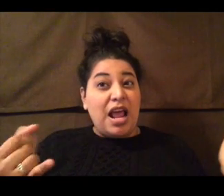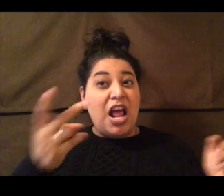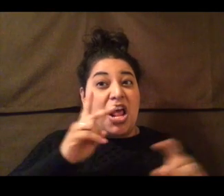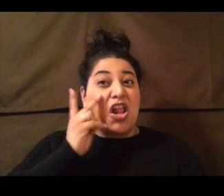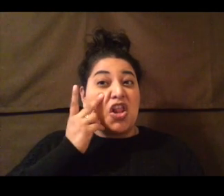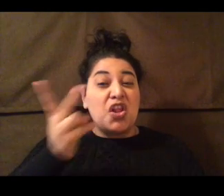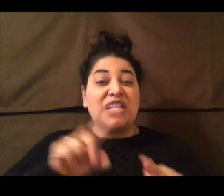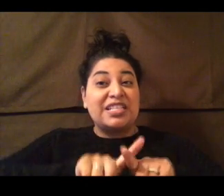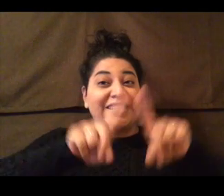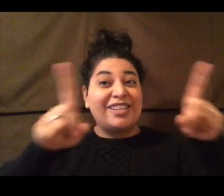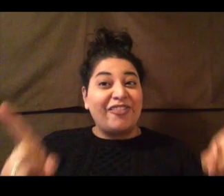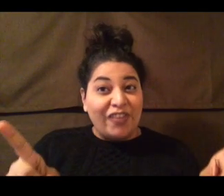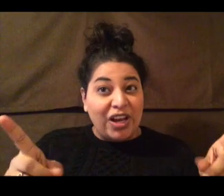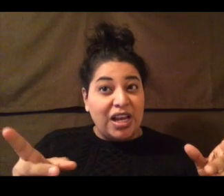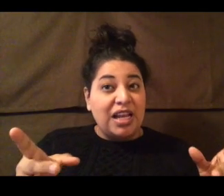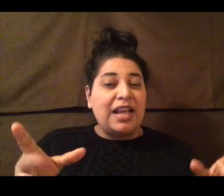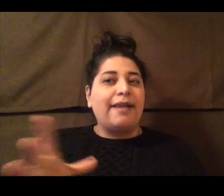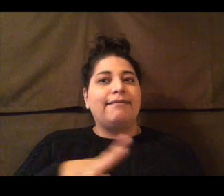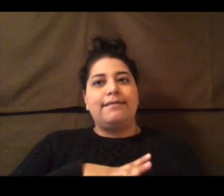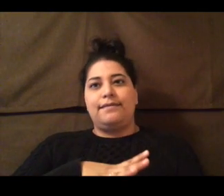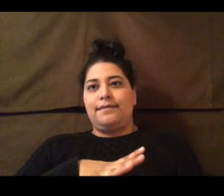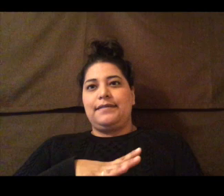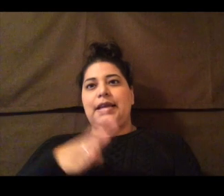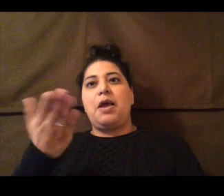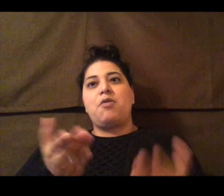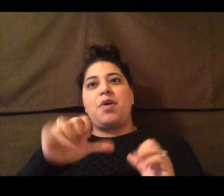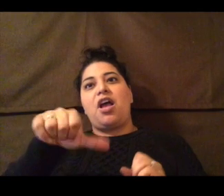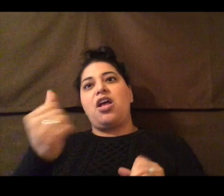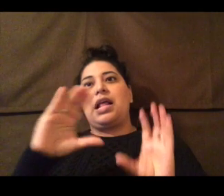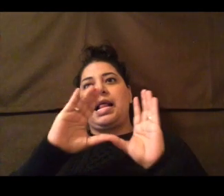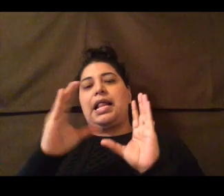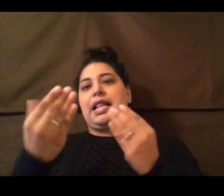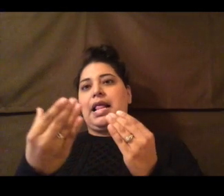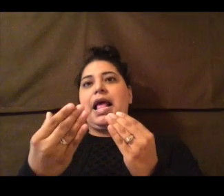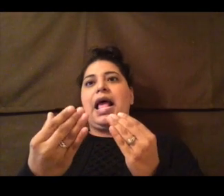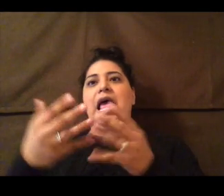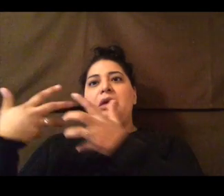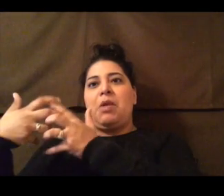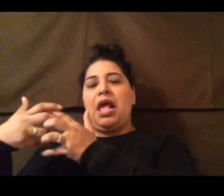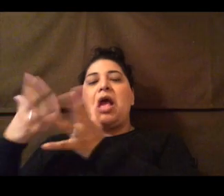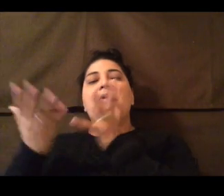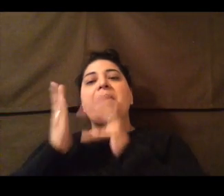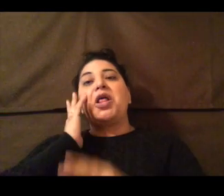classmates might solve it differently. They might do, say,